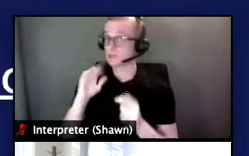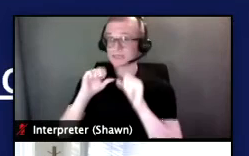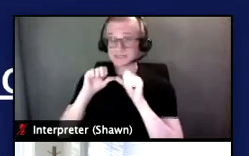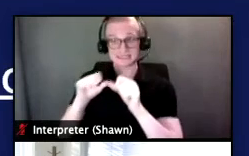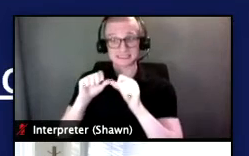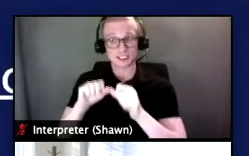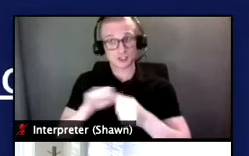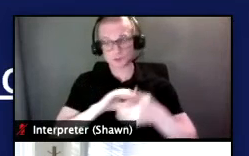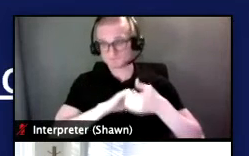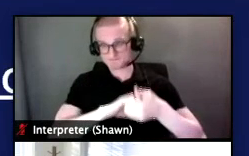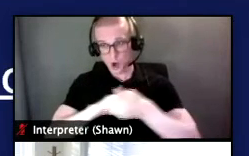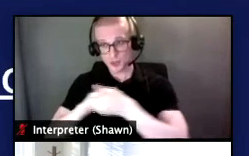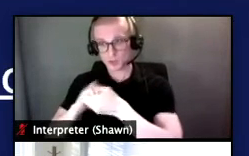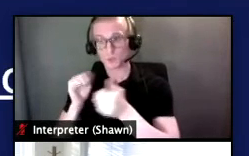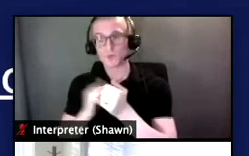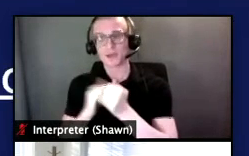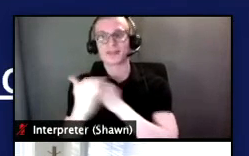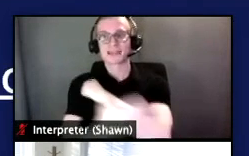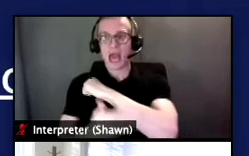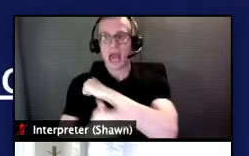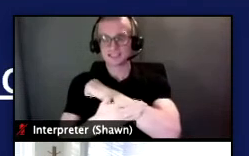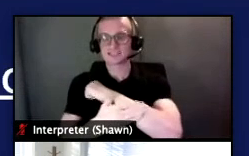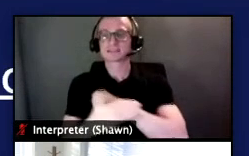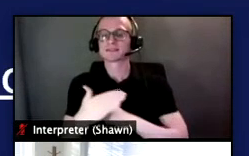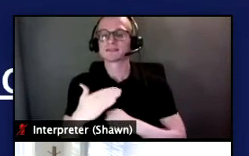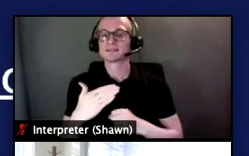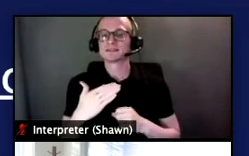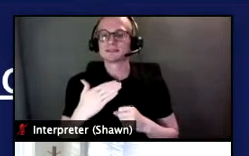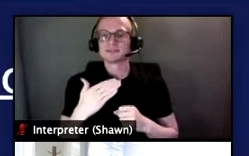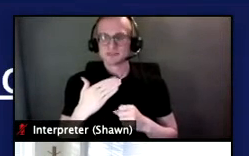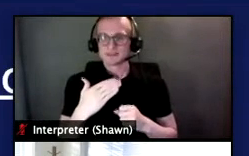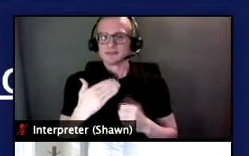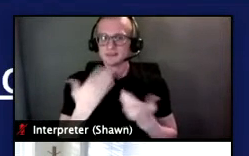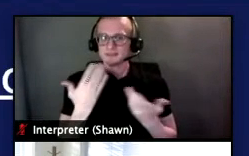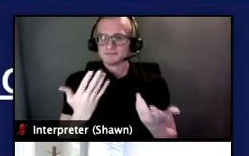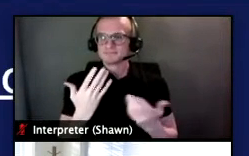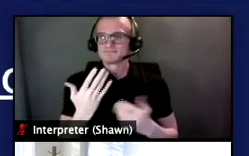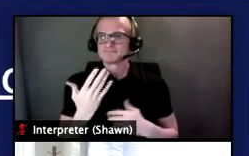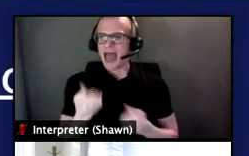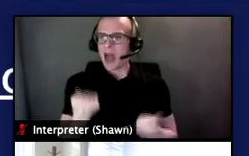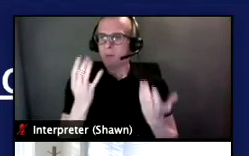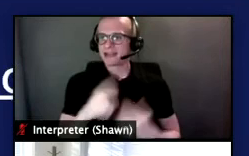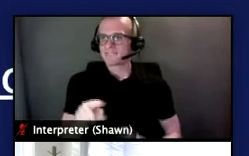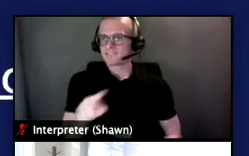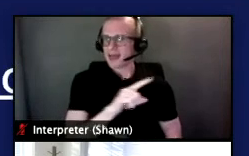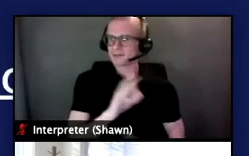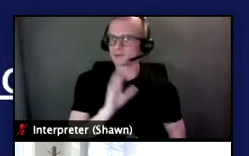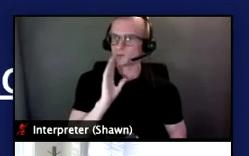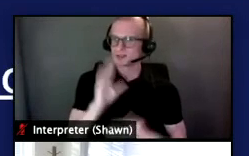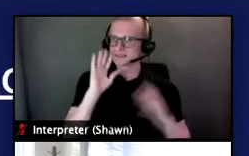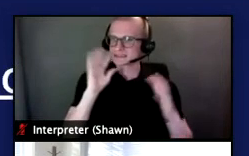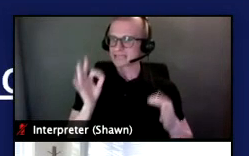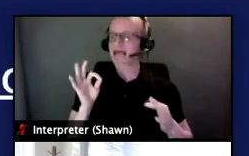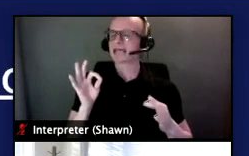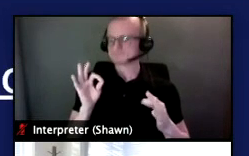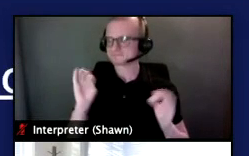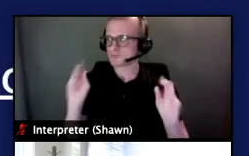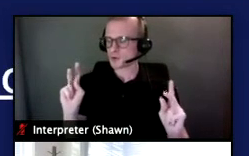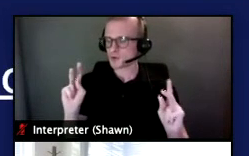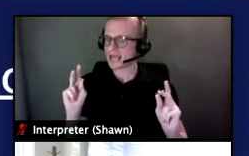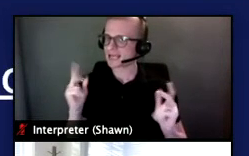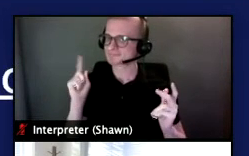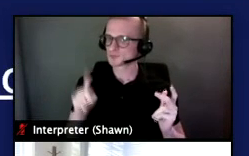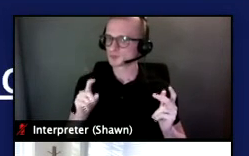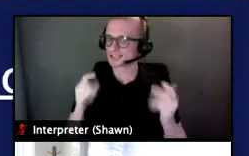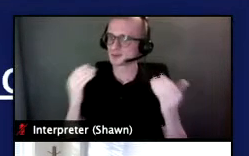these counties. How many of them will be saying, okay, it's time for us to go stay at home? And I think it's an important